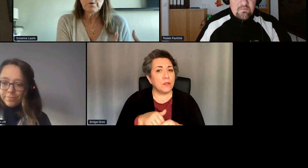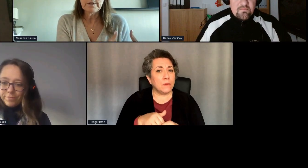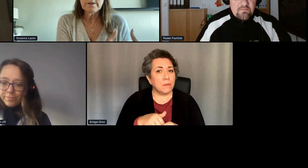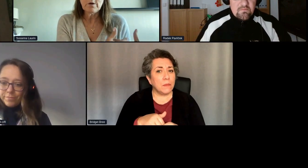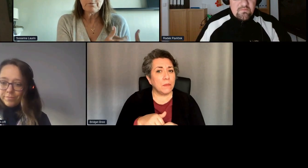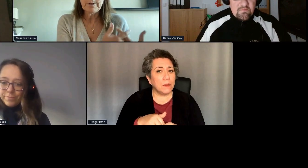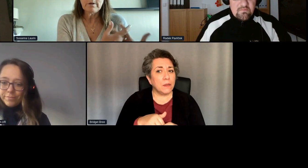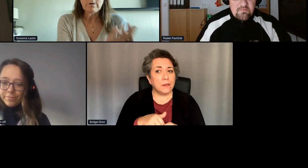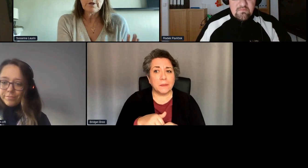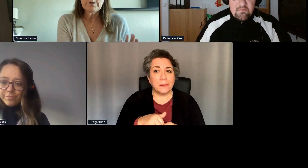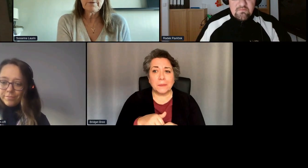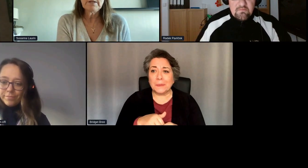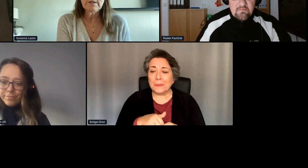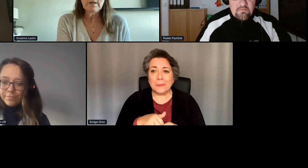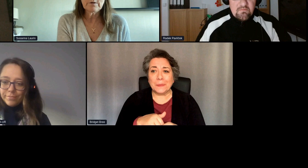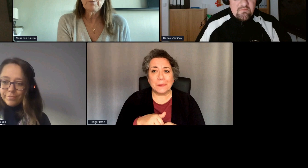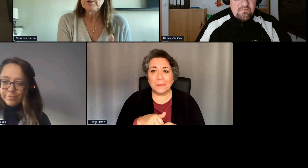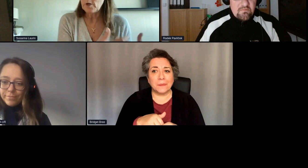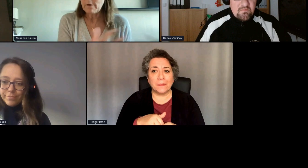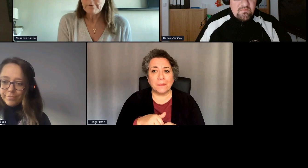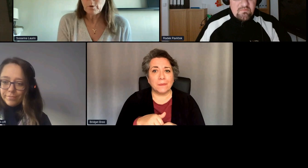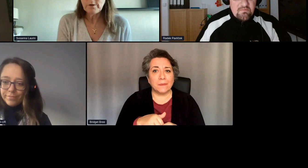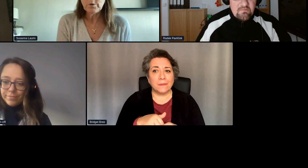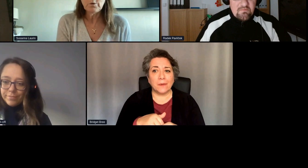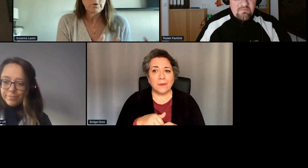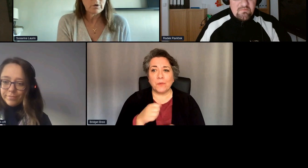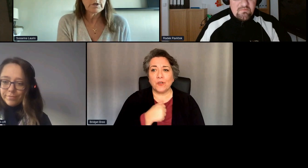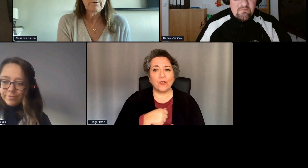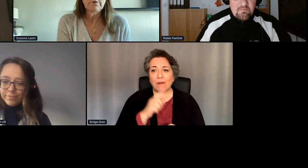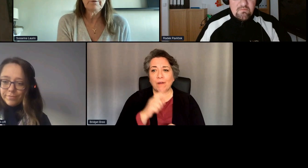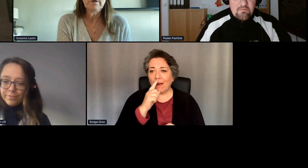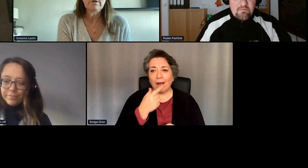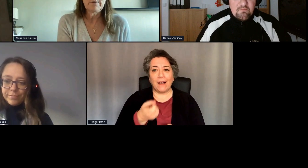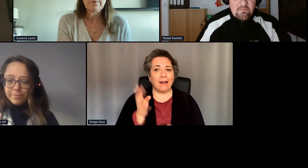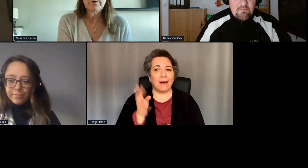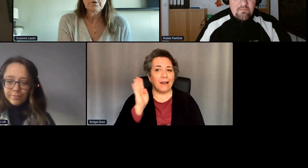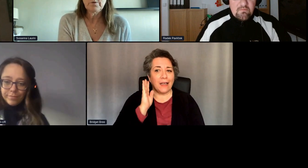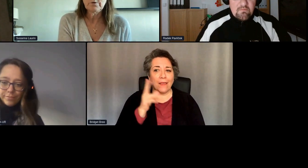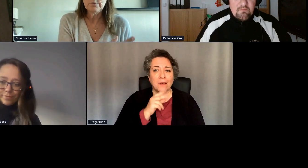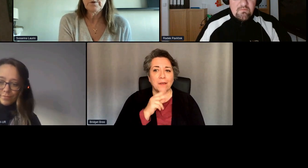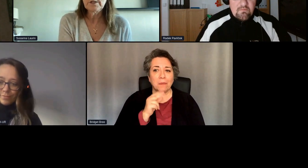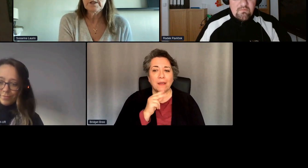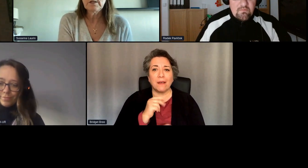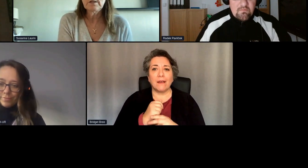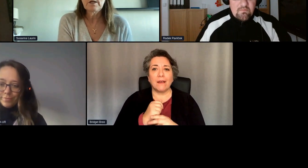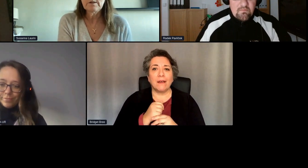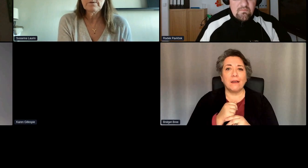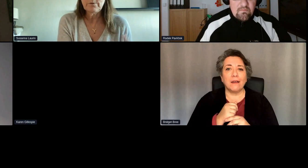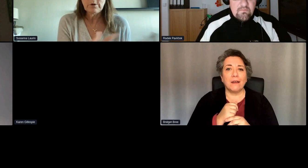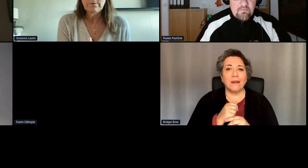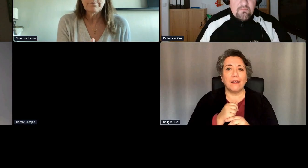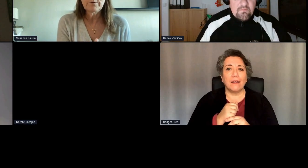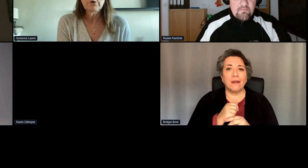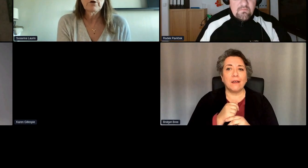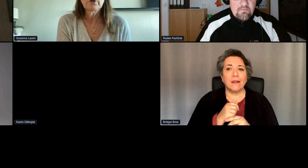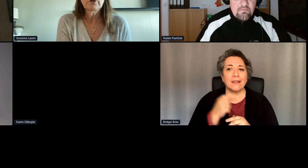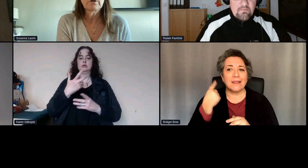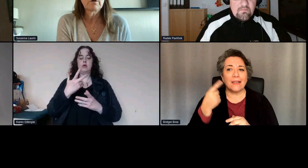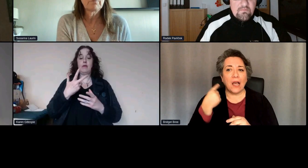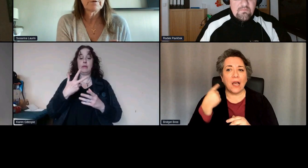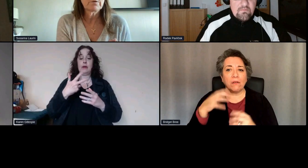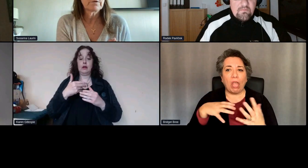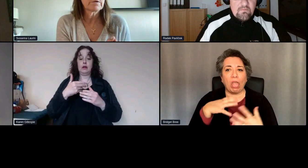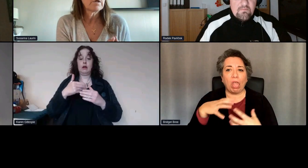that we call is the open knowledge base that is open to everyone. You do not have to be a member to reach that. That is free of